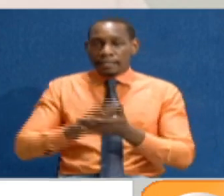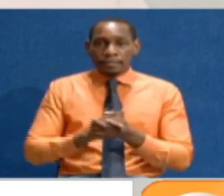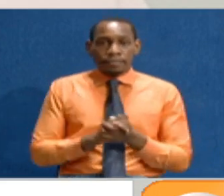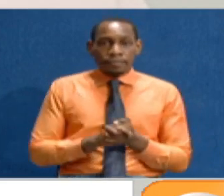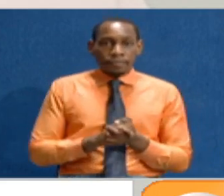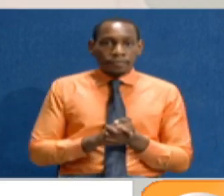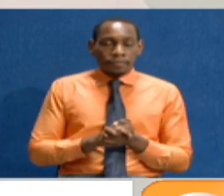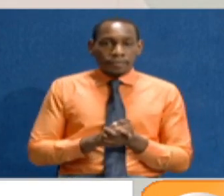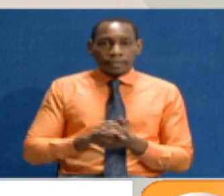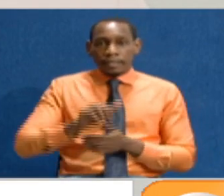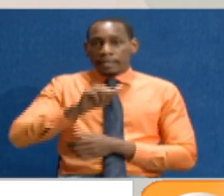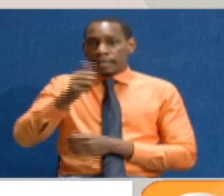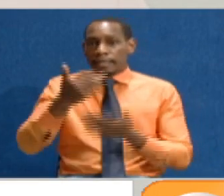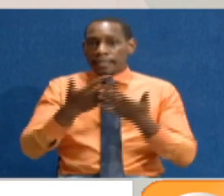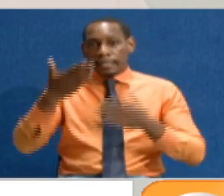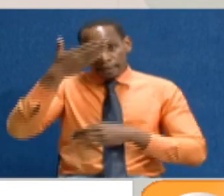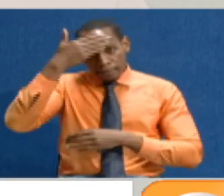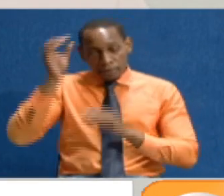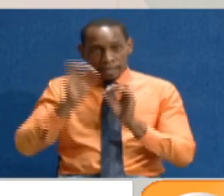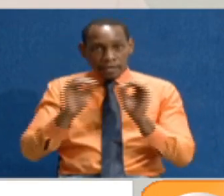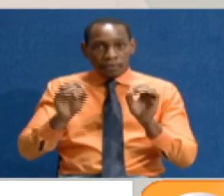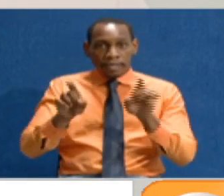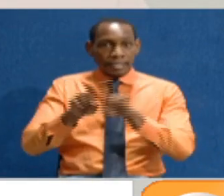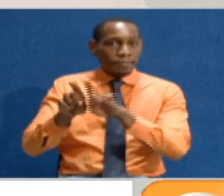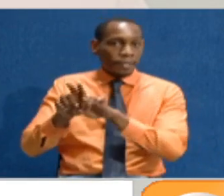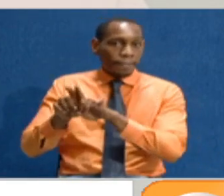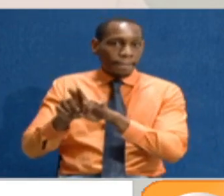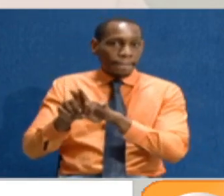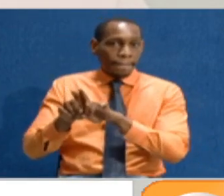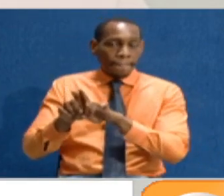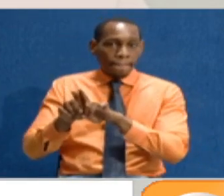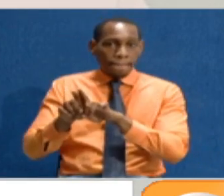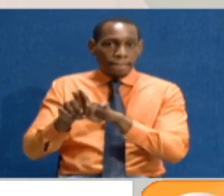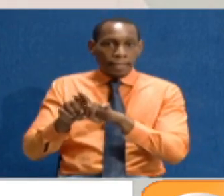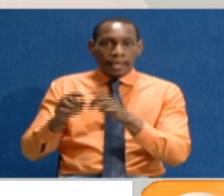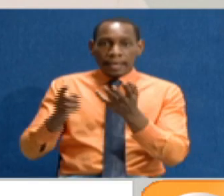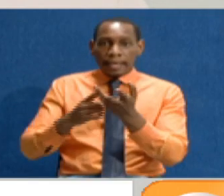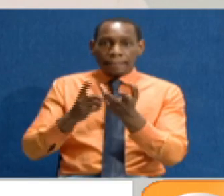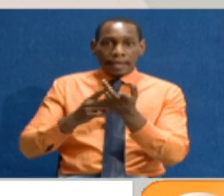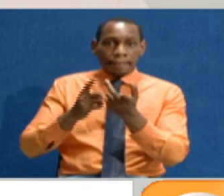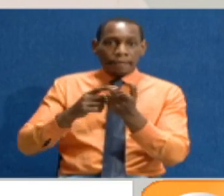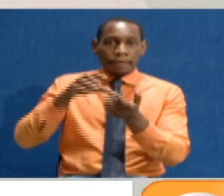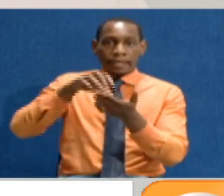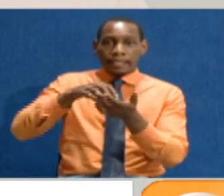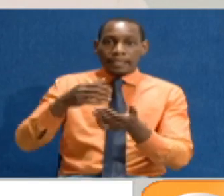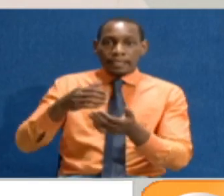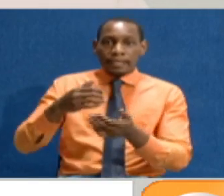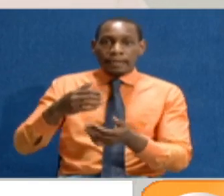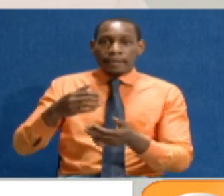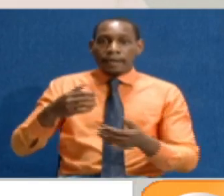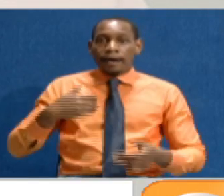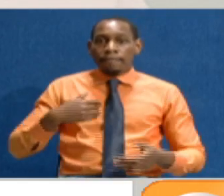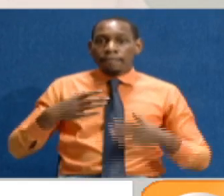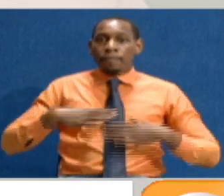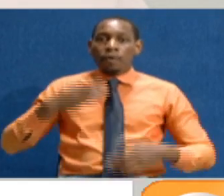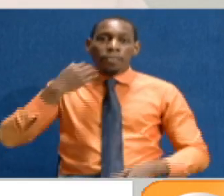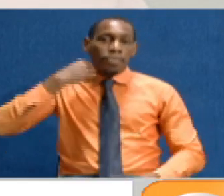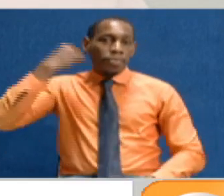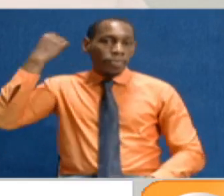delusion. The other thing, let's not forget also the number of cases that we've had of people who have died through